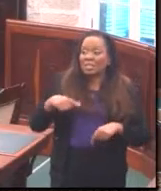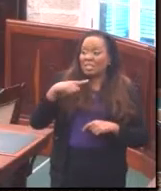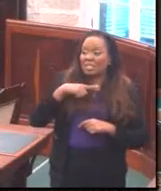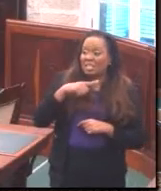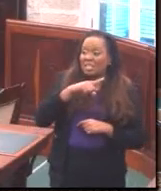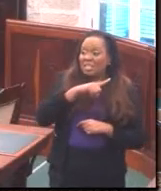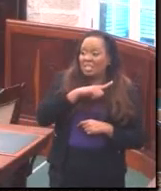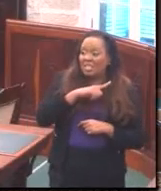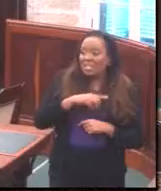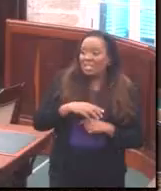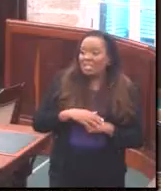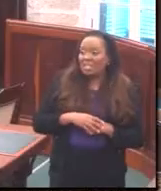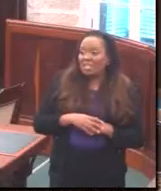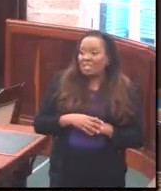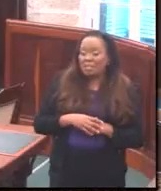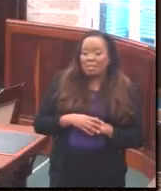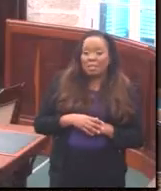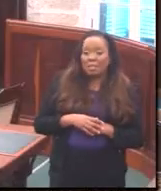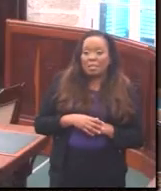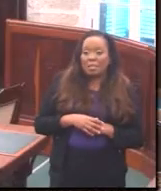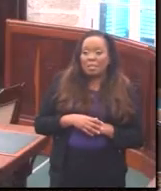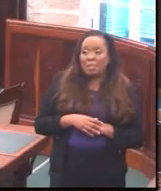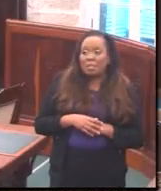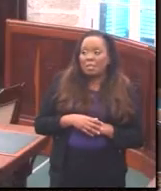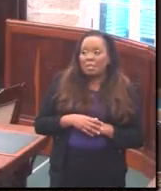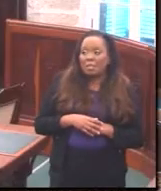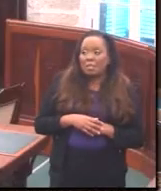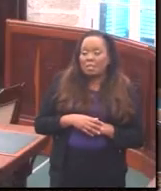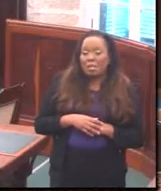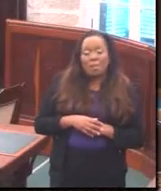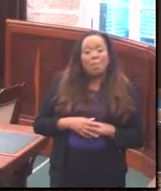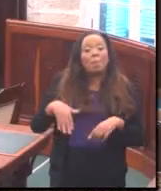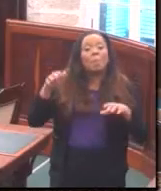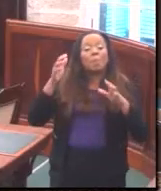the president of this country to set the amount of money that is paid